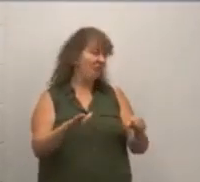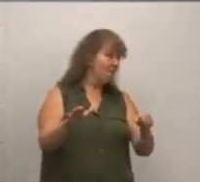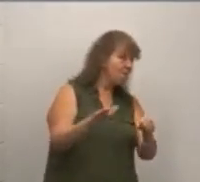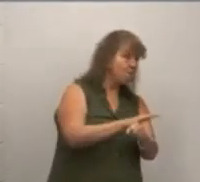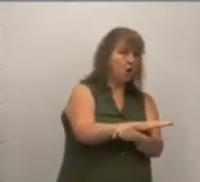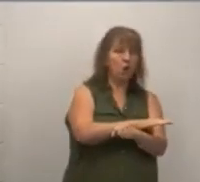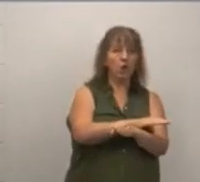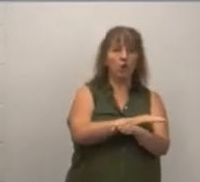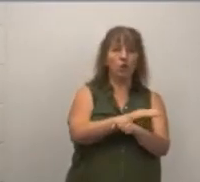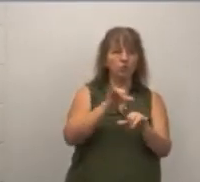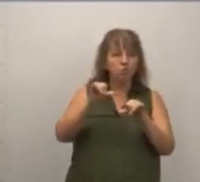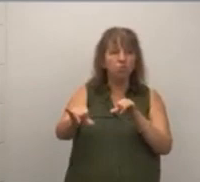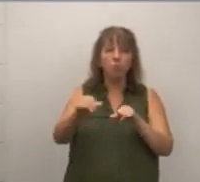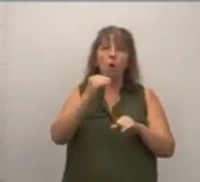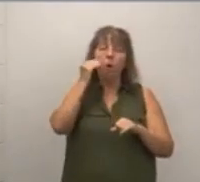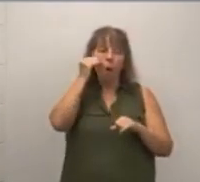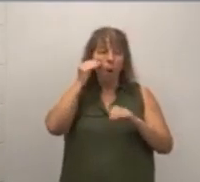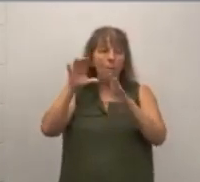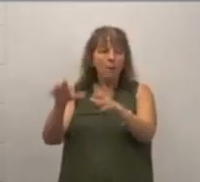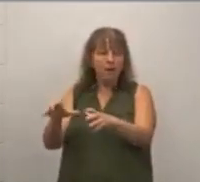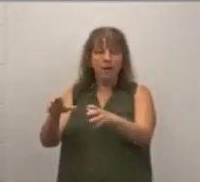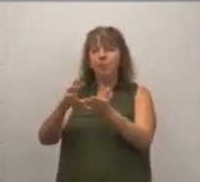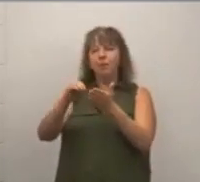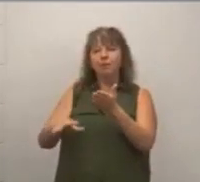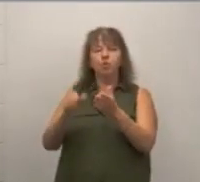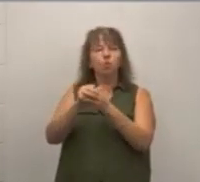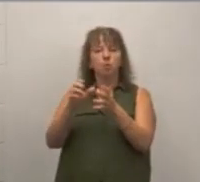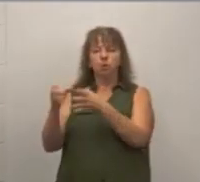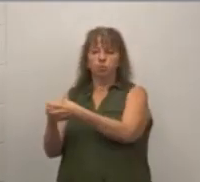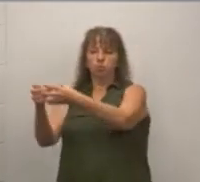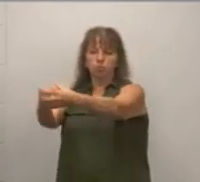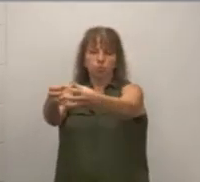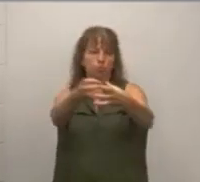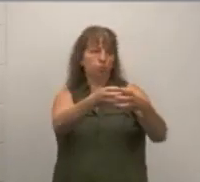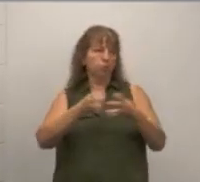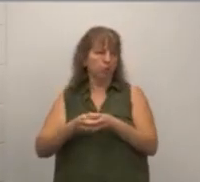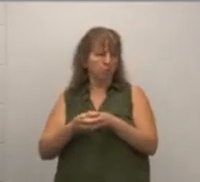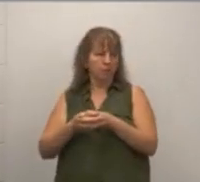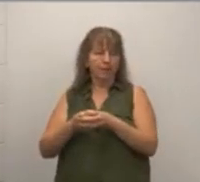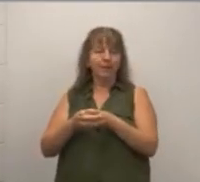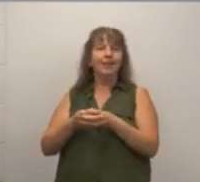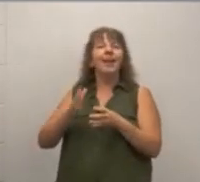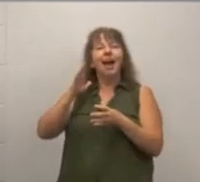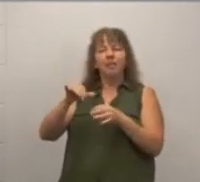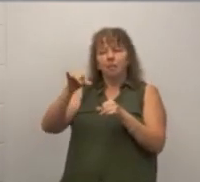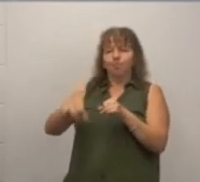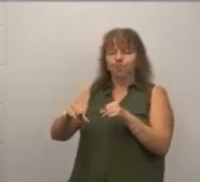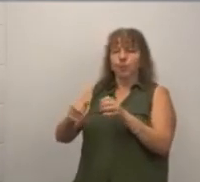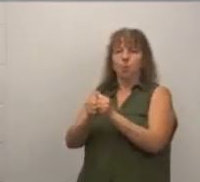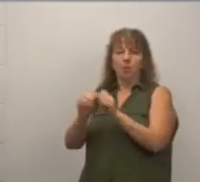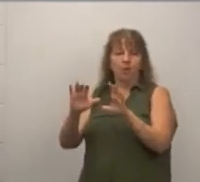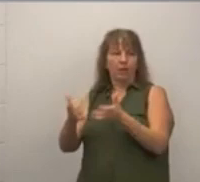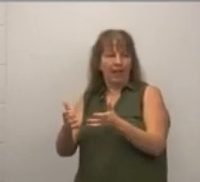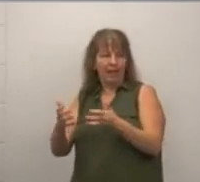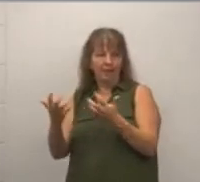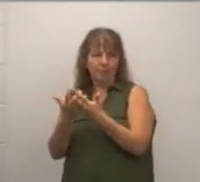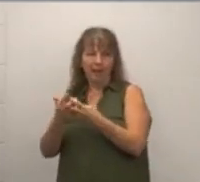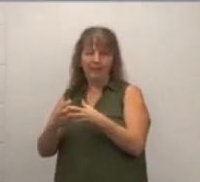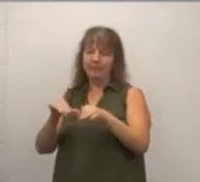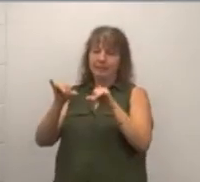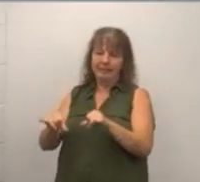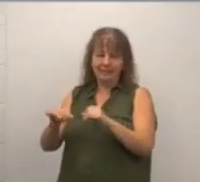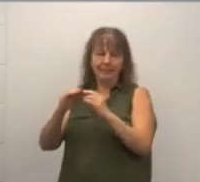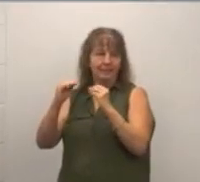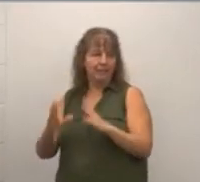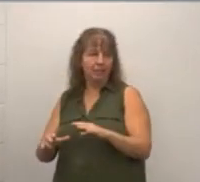all students will be put in a cohort and they will be with their same classes with the same teacher